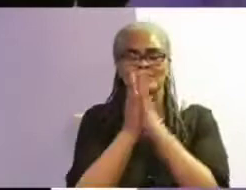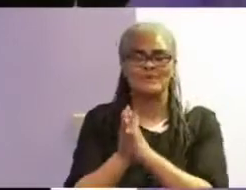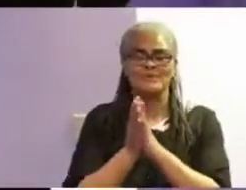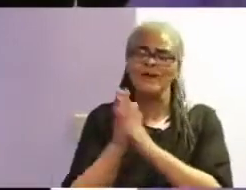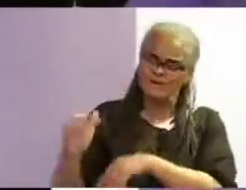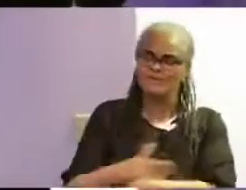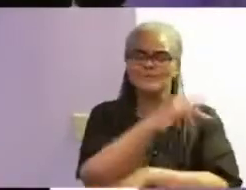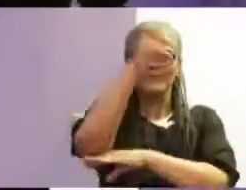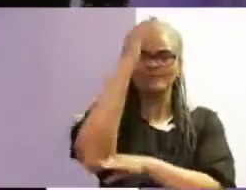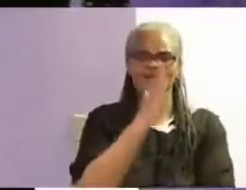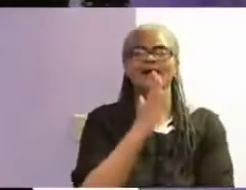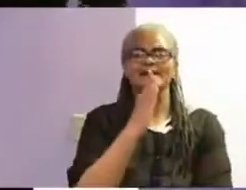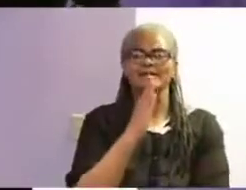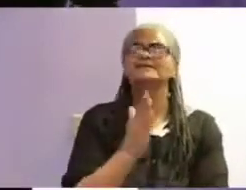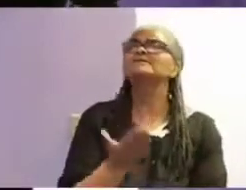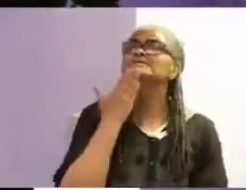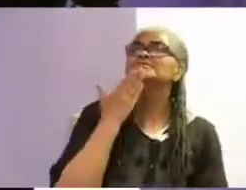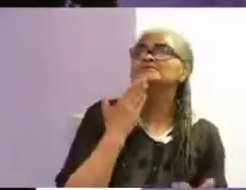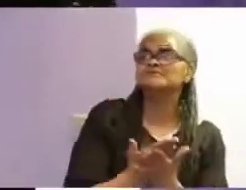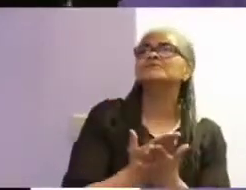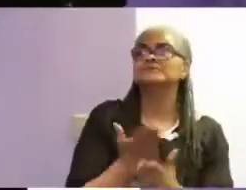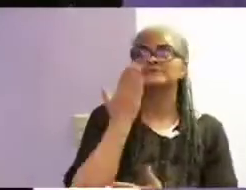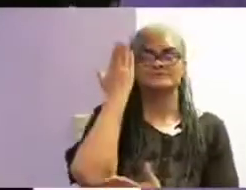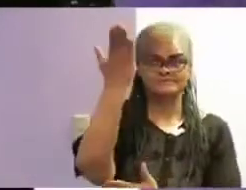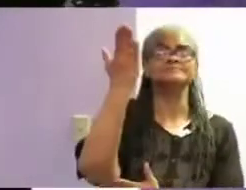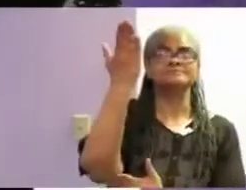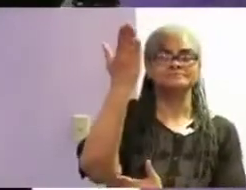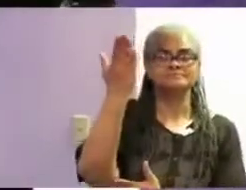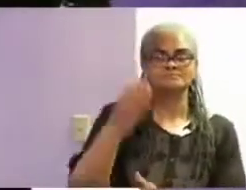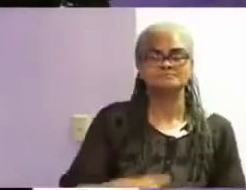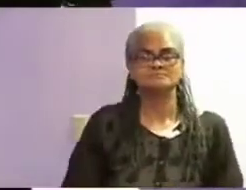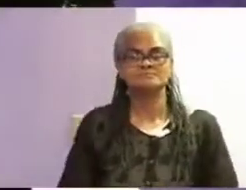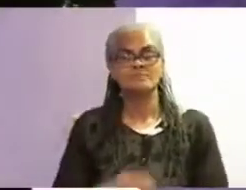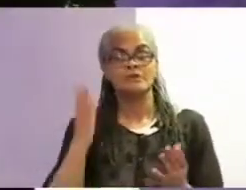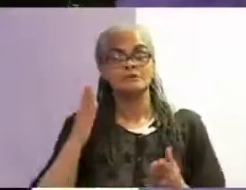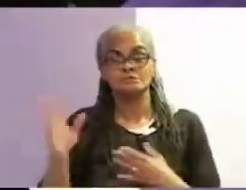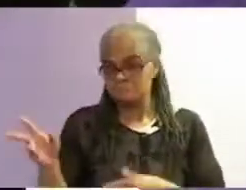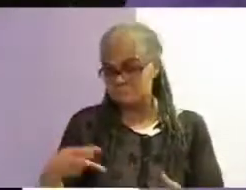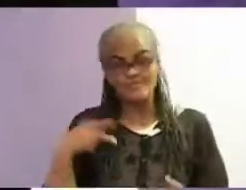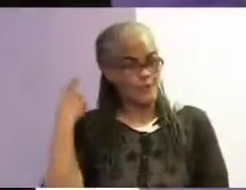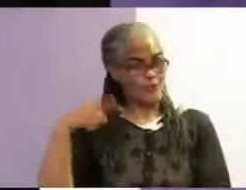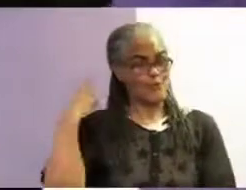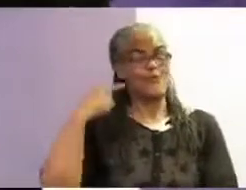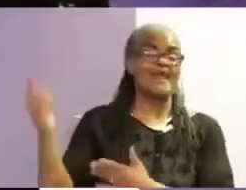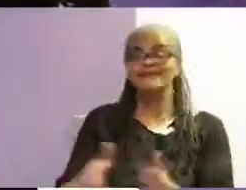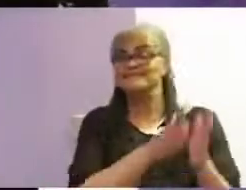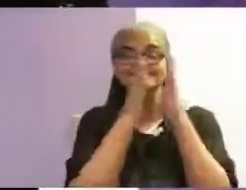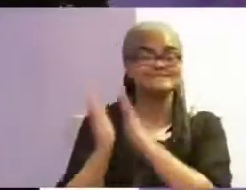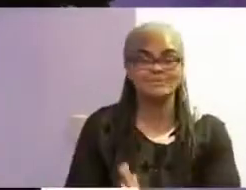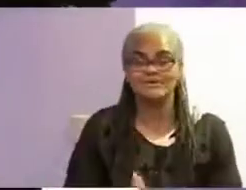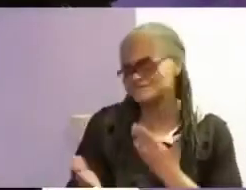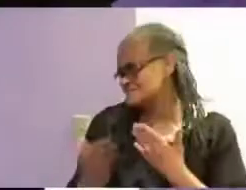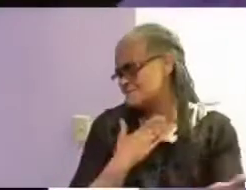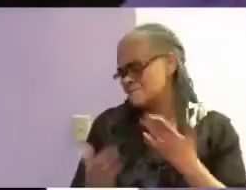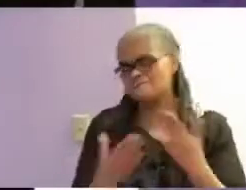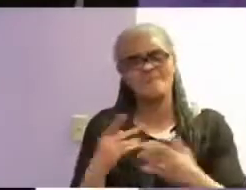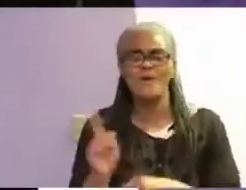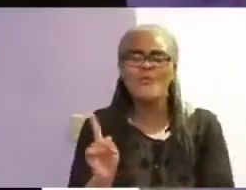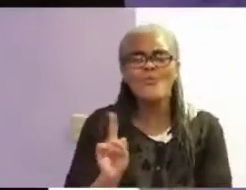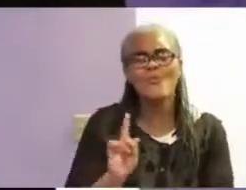to God. When you feel like you're getting depressed, just break out in a crazy praise. Just start hollering,